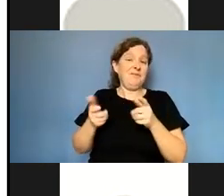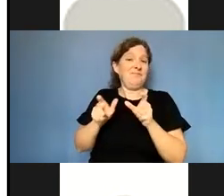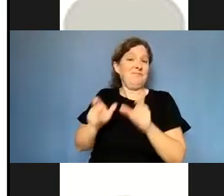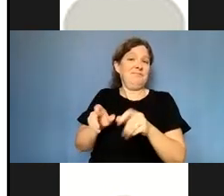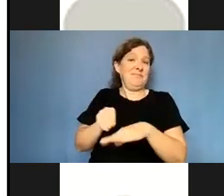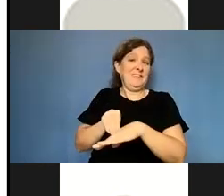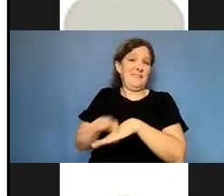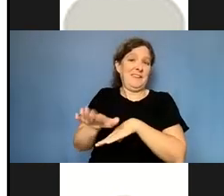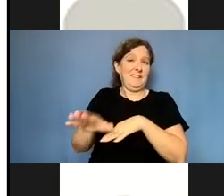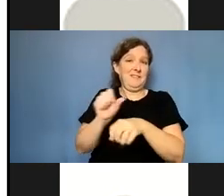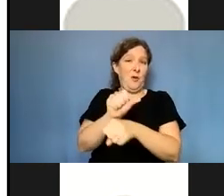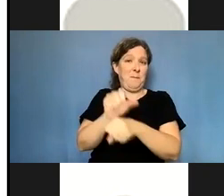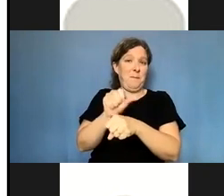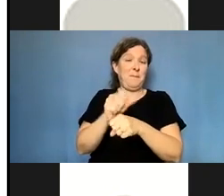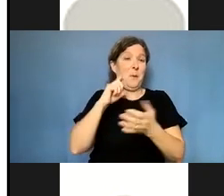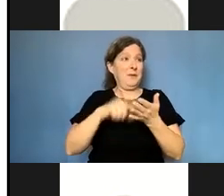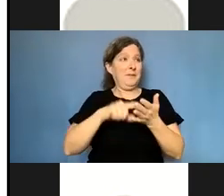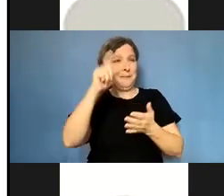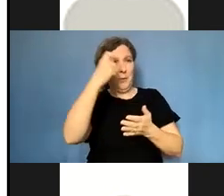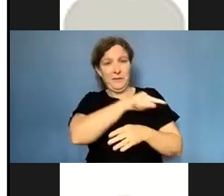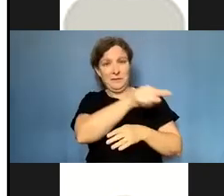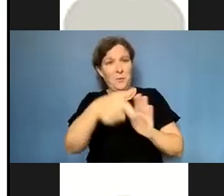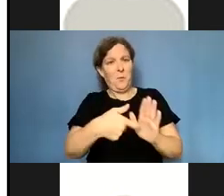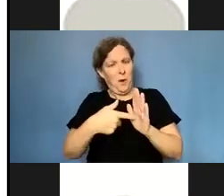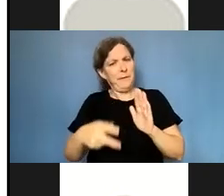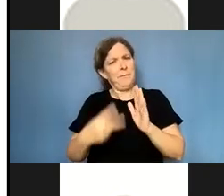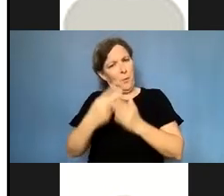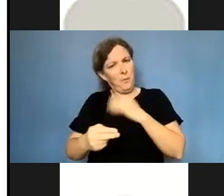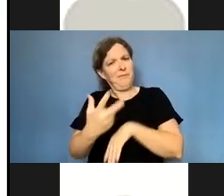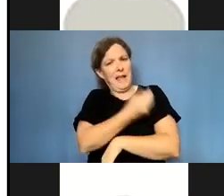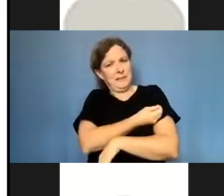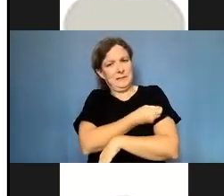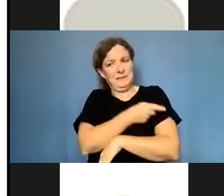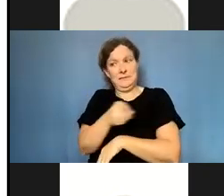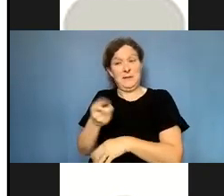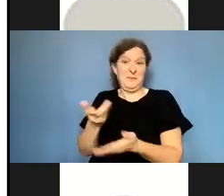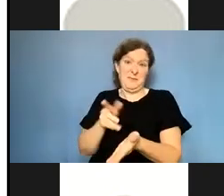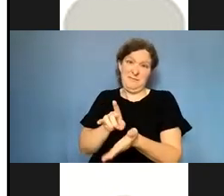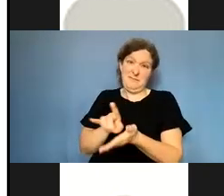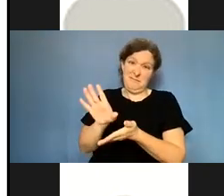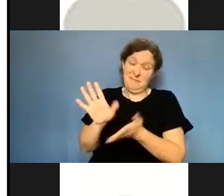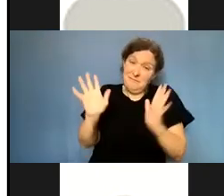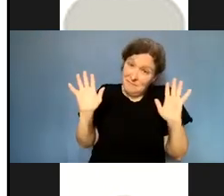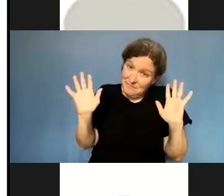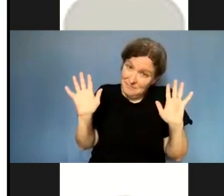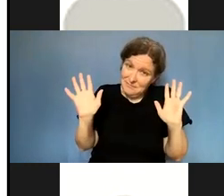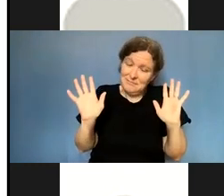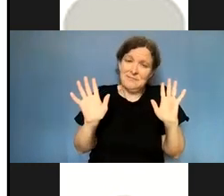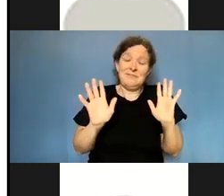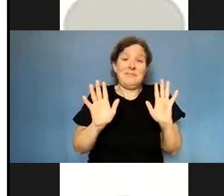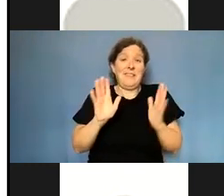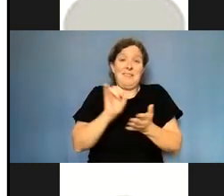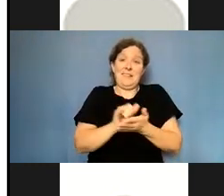too, because more and more employers are requiring full vaccination. So, those are realities,